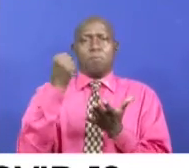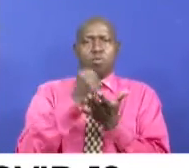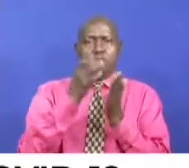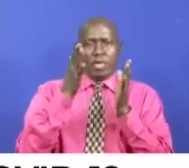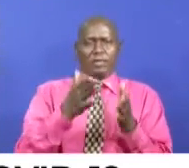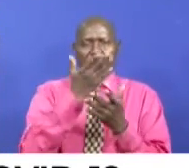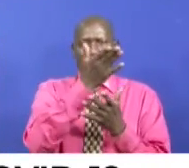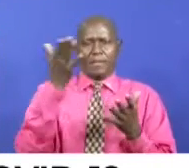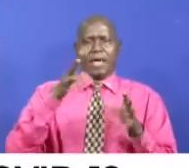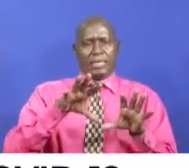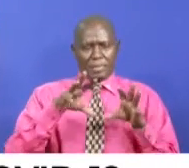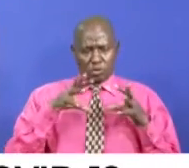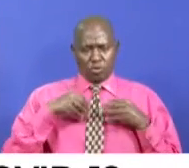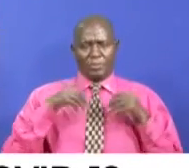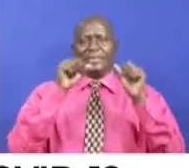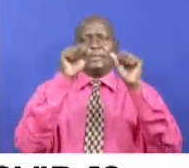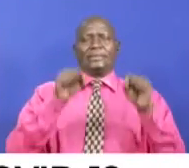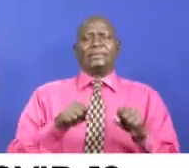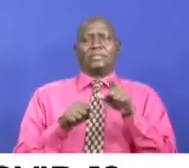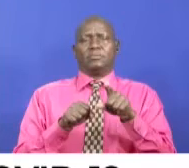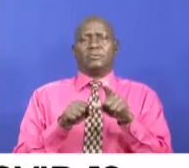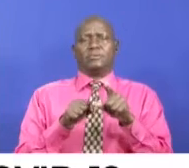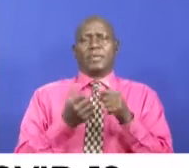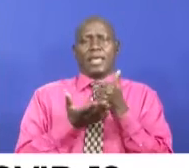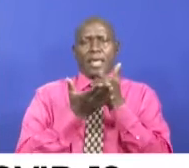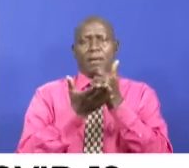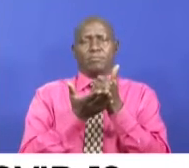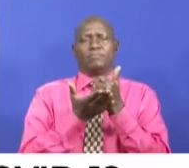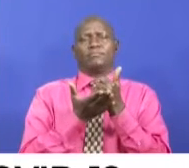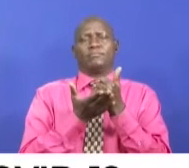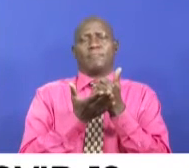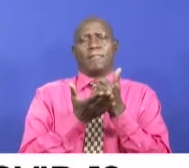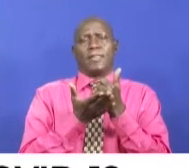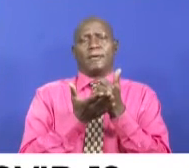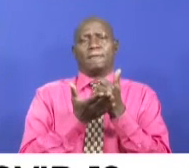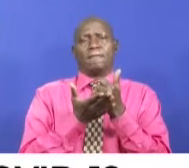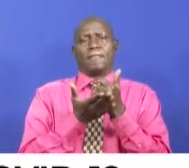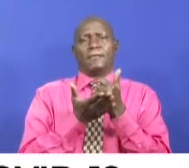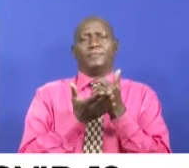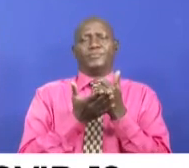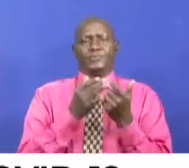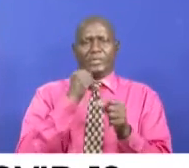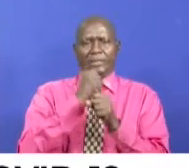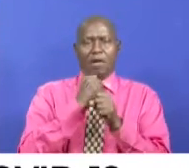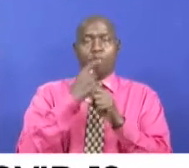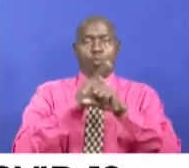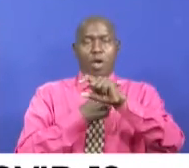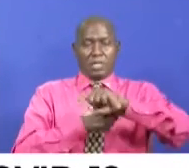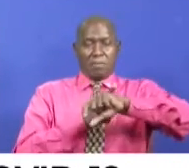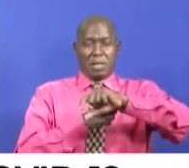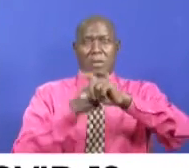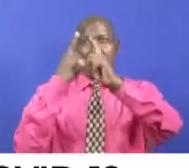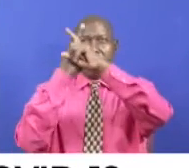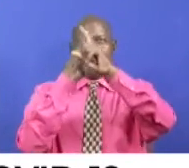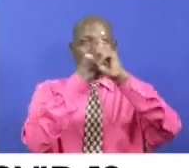a shift system that enables staff to work at different times of the day or on